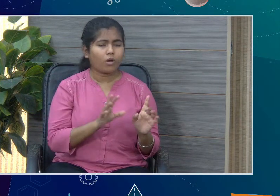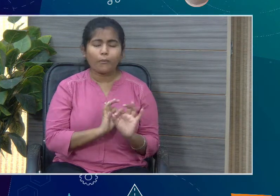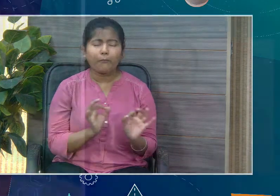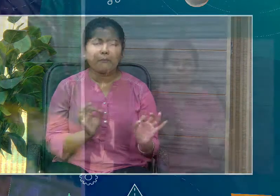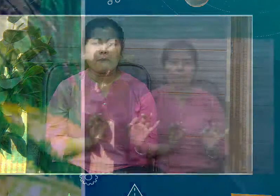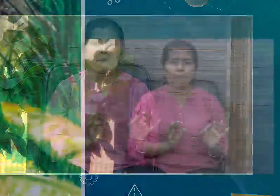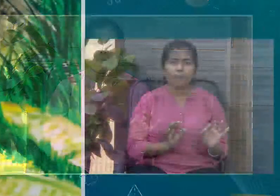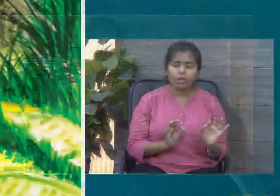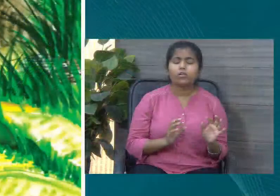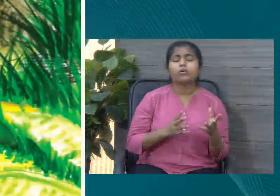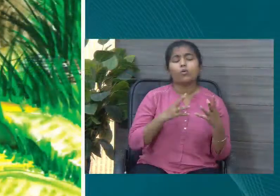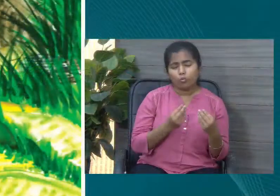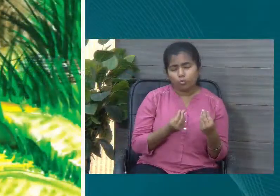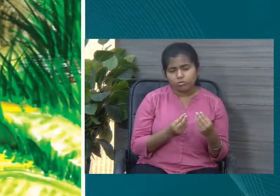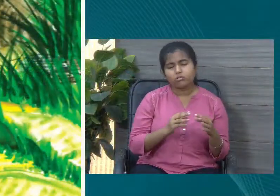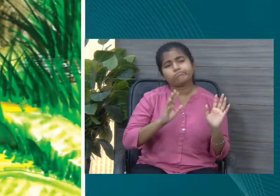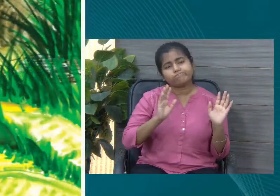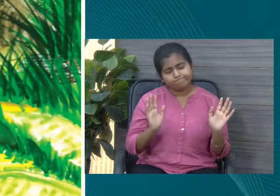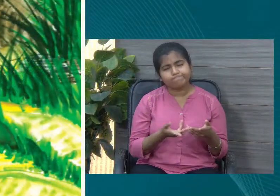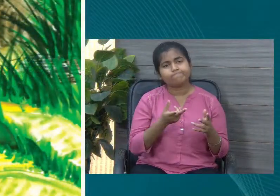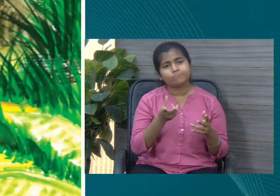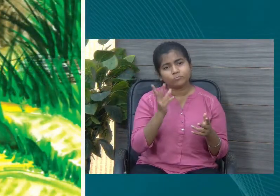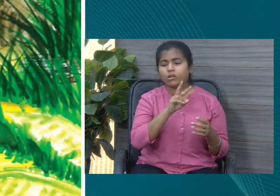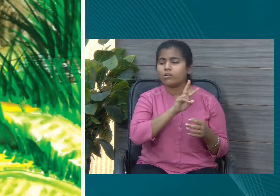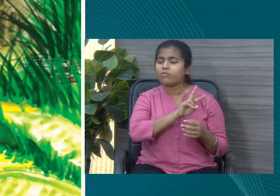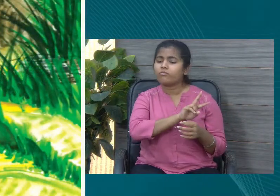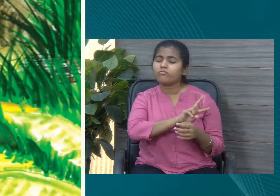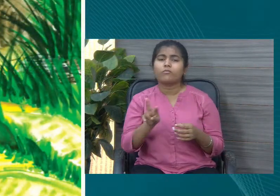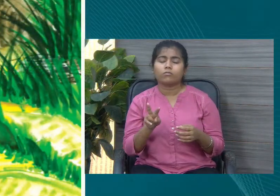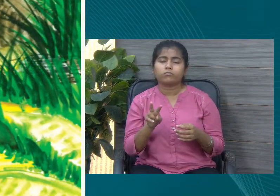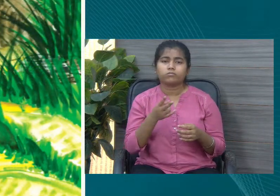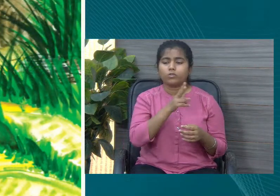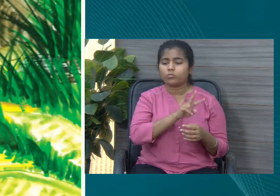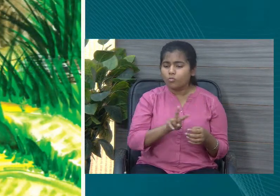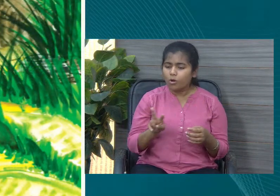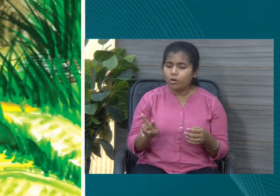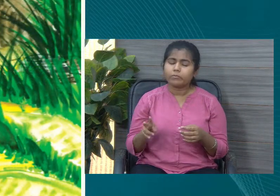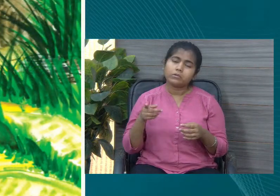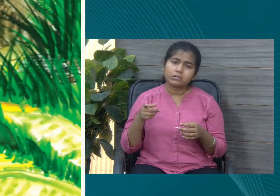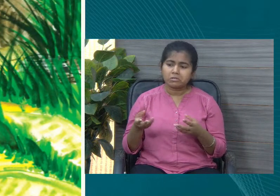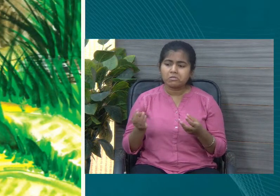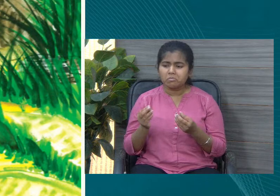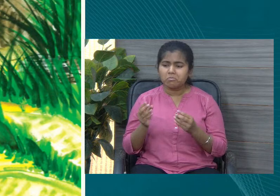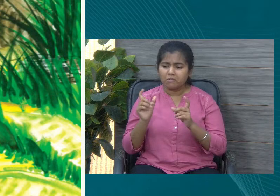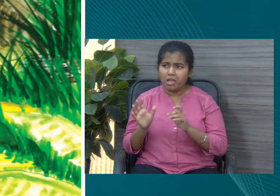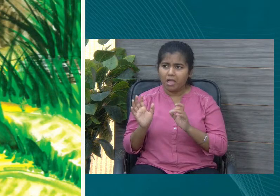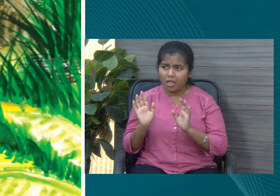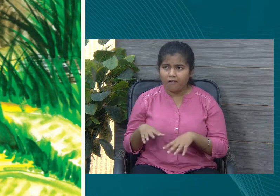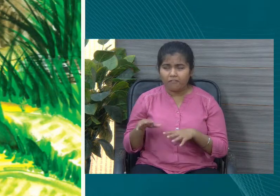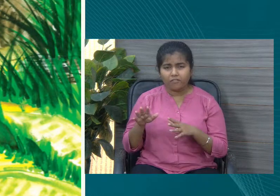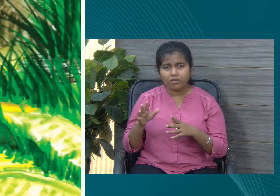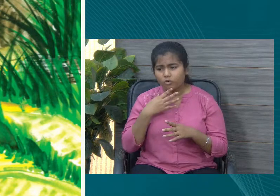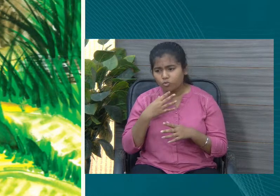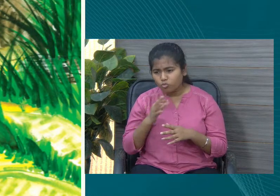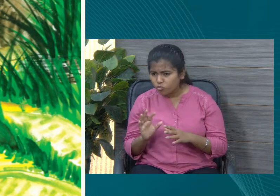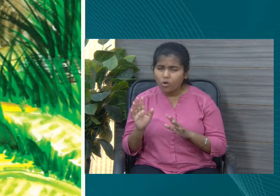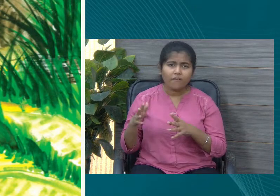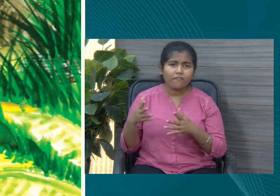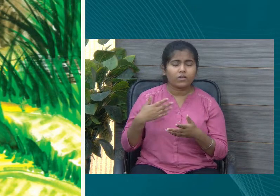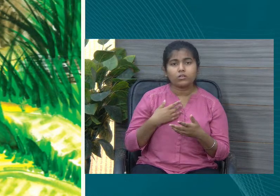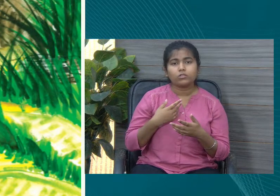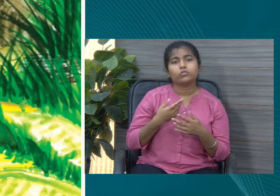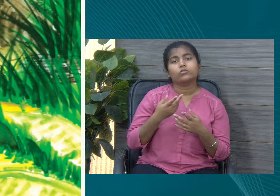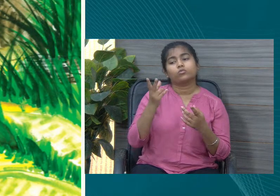and investigate once again. Let me see if someone is there actually or not. So he went over